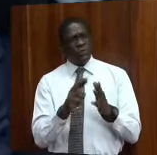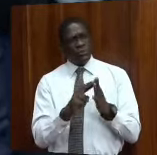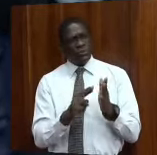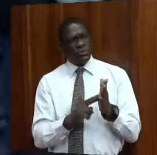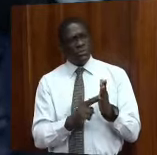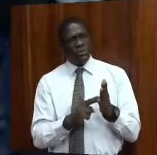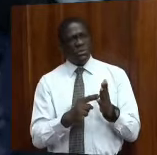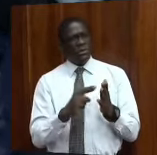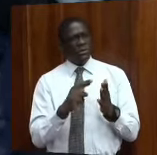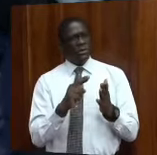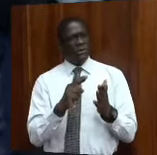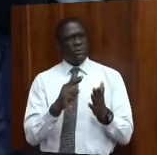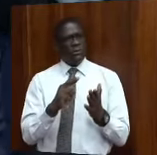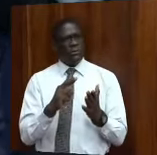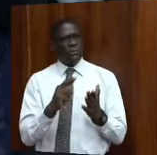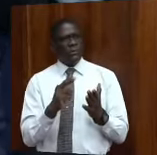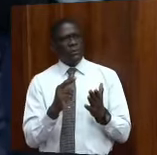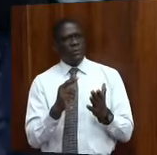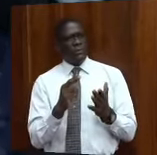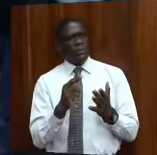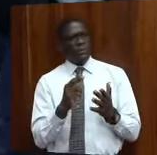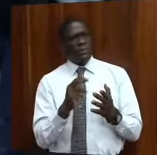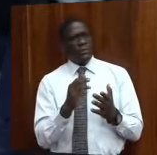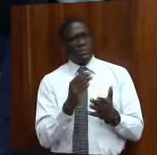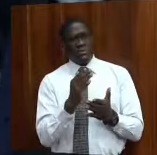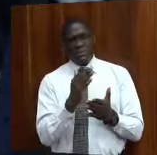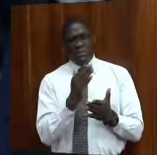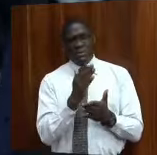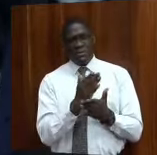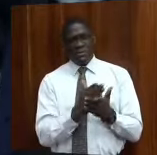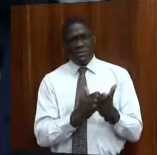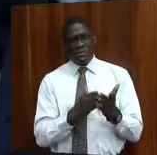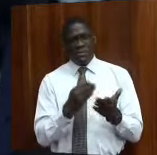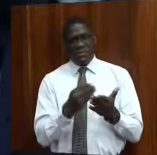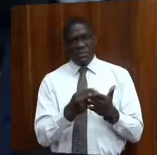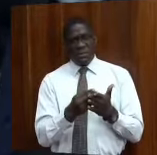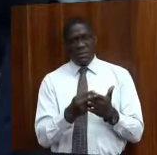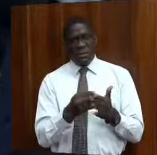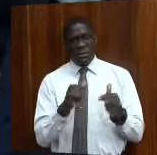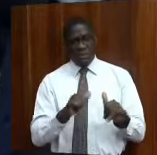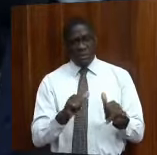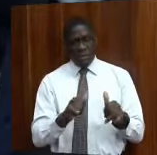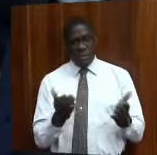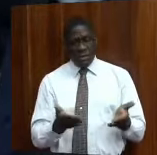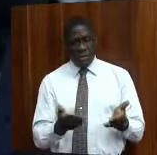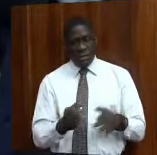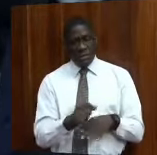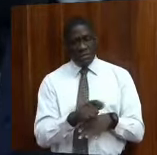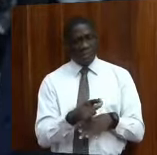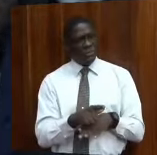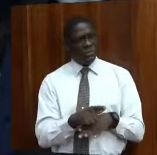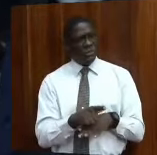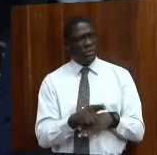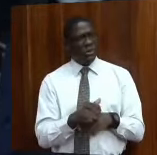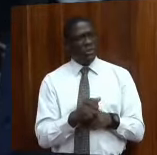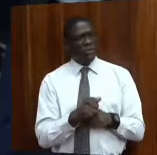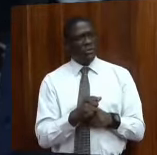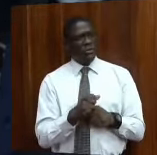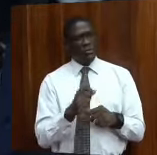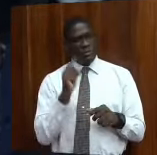interests of the St. Lucian people and will embody the principles of transparency, accountability, and financial